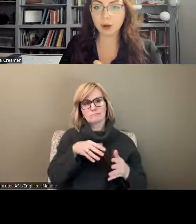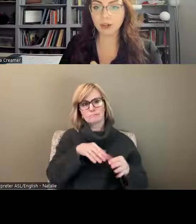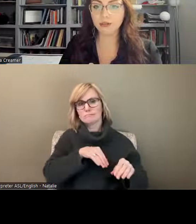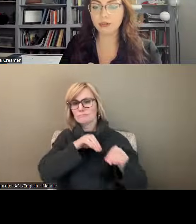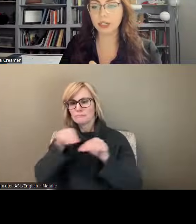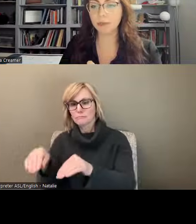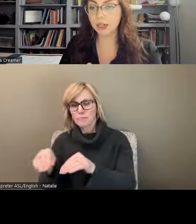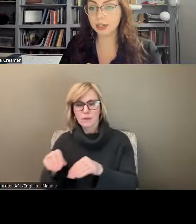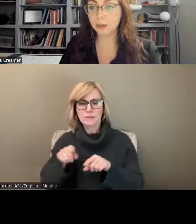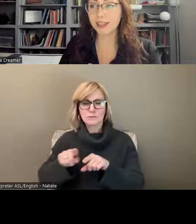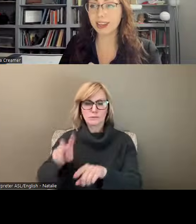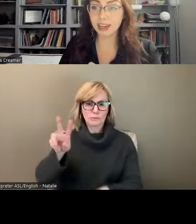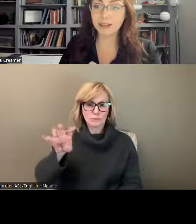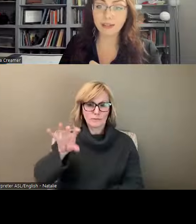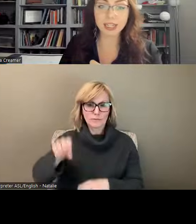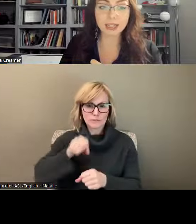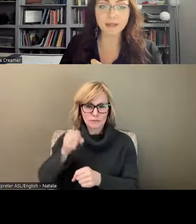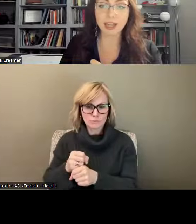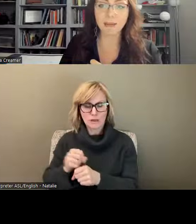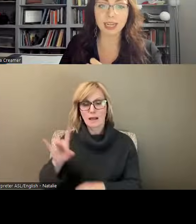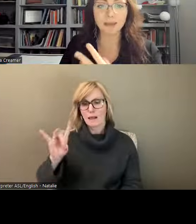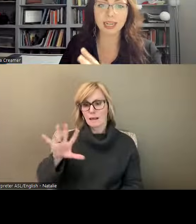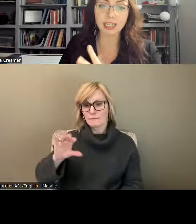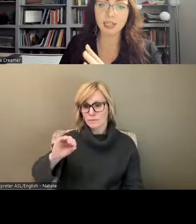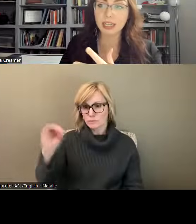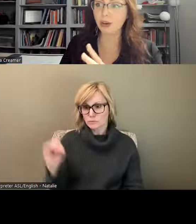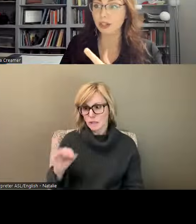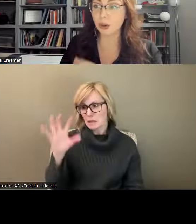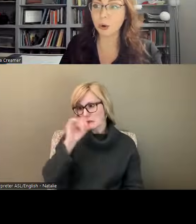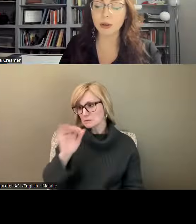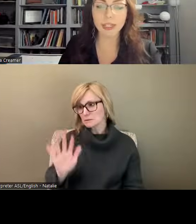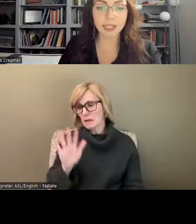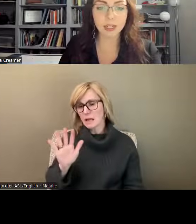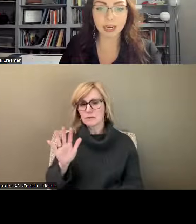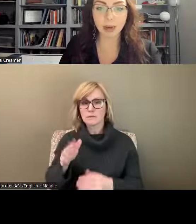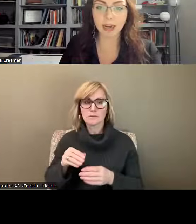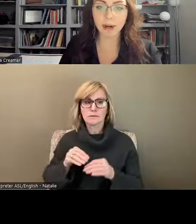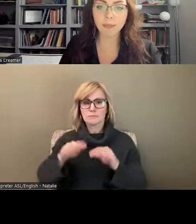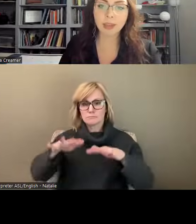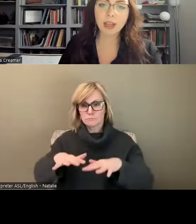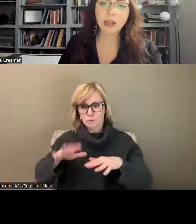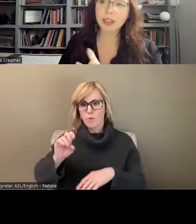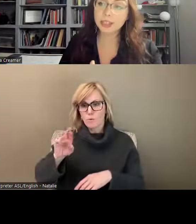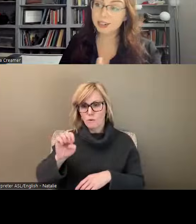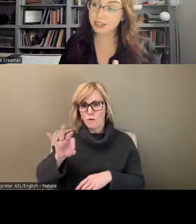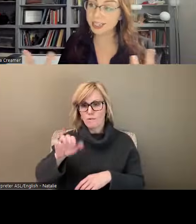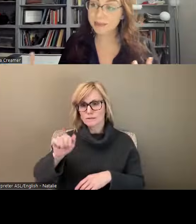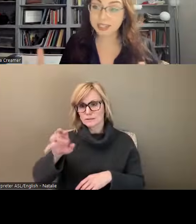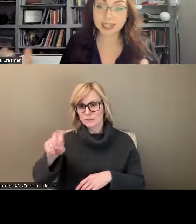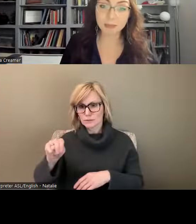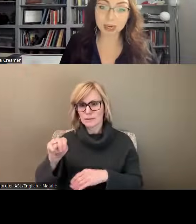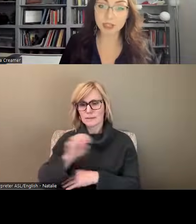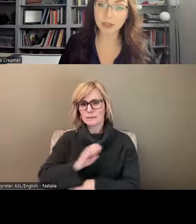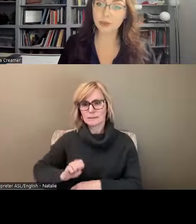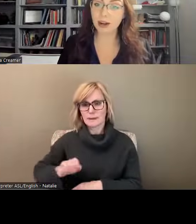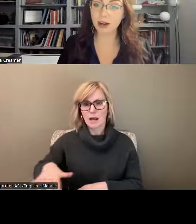a 250-year period, with 85% of them estimated to be settled in the core of the Assyrian Empire, particularly in